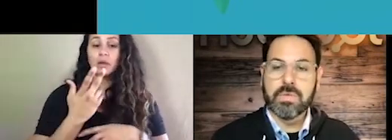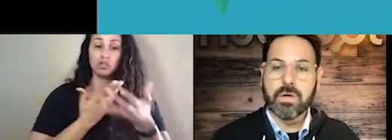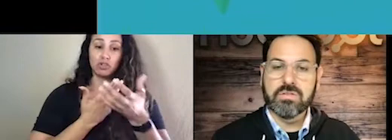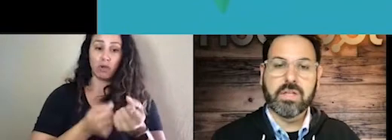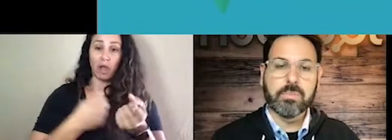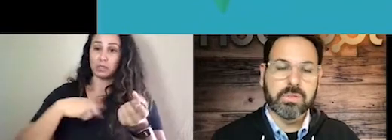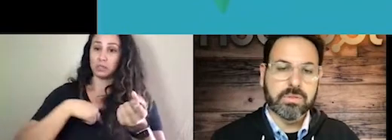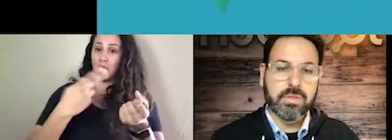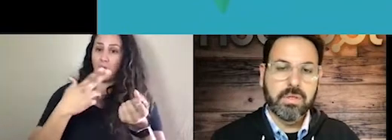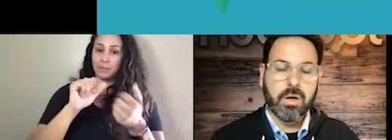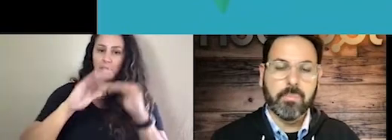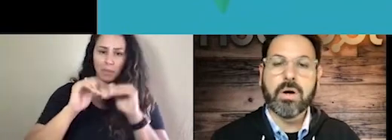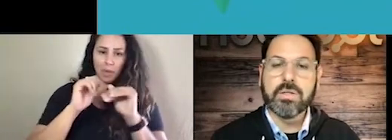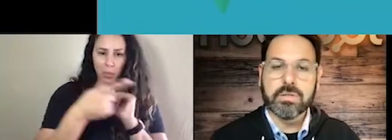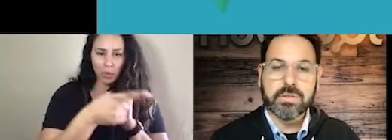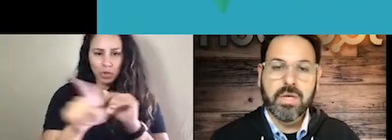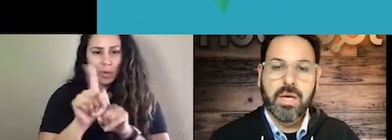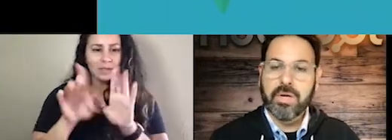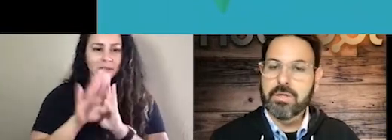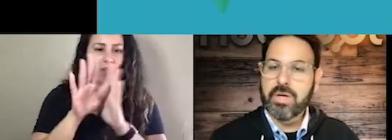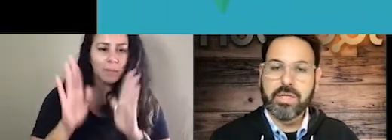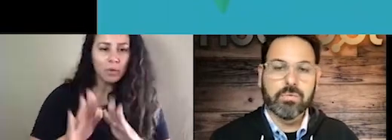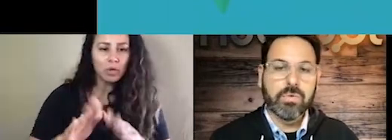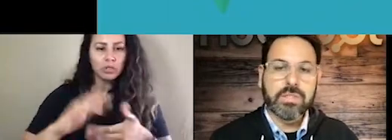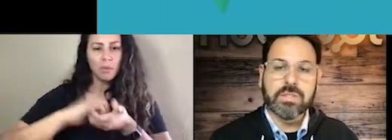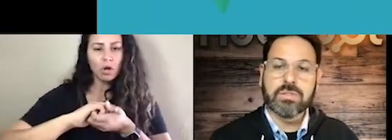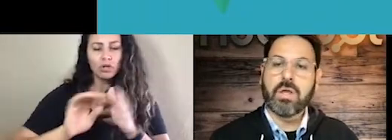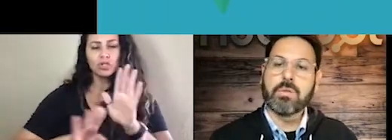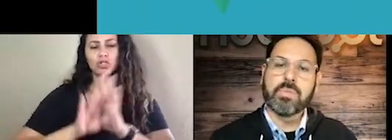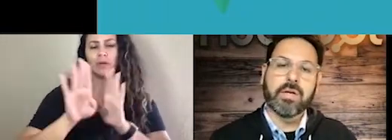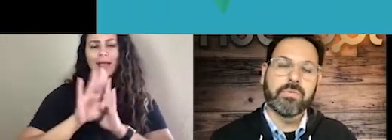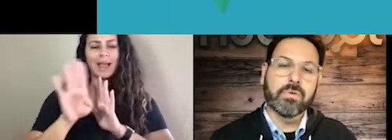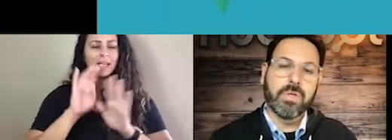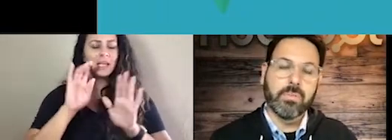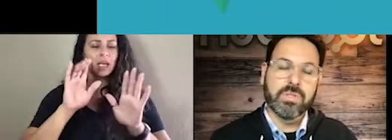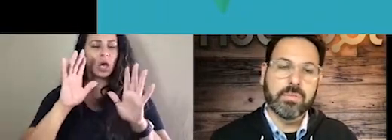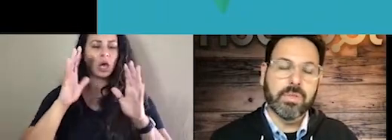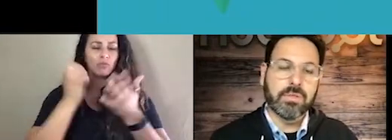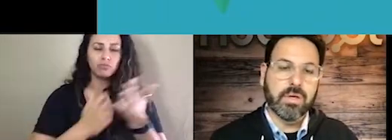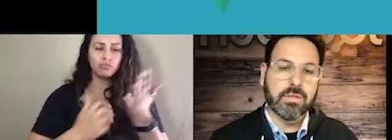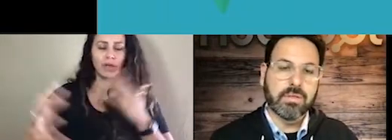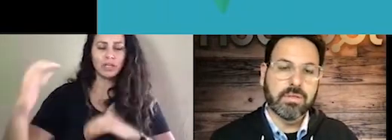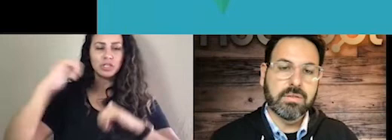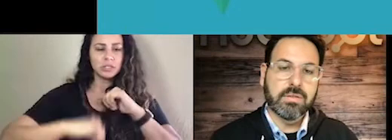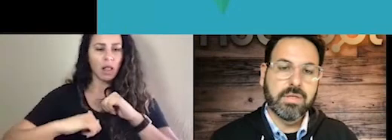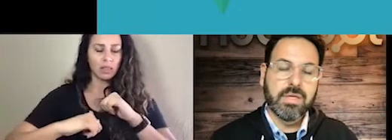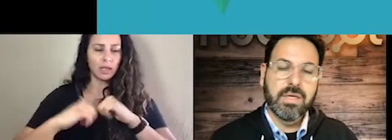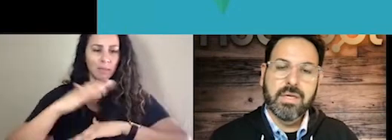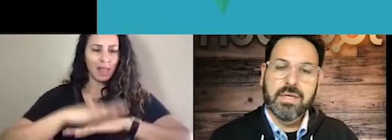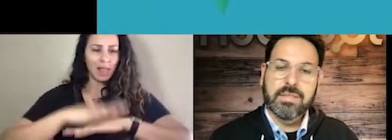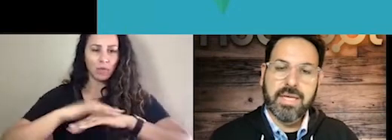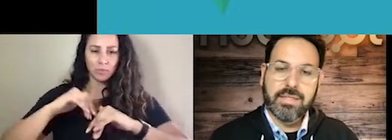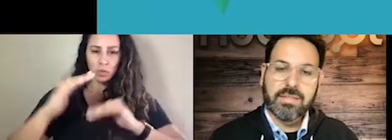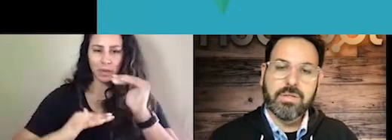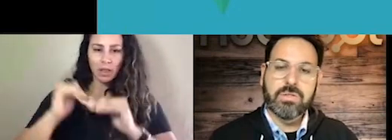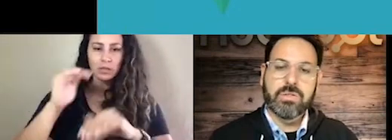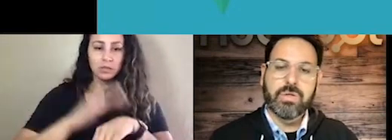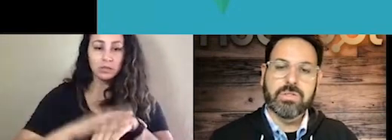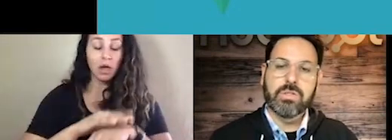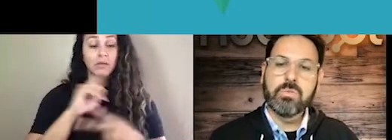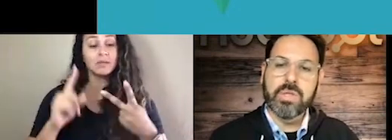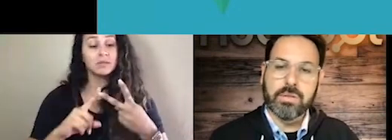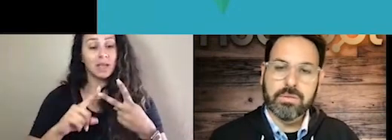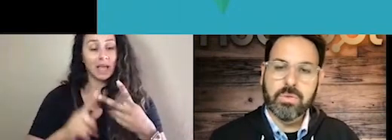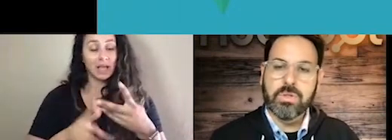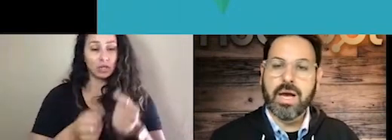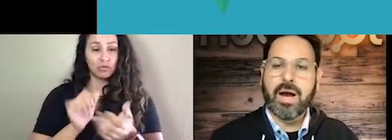you, our developers, our partners, by creating a rich and solid platform in which to build on. Secondly, there's the trust